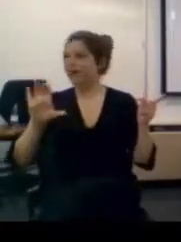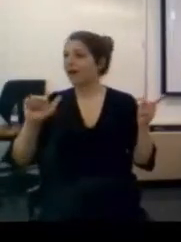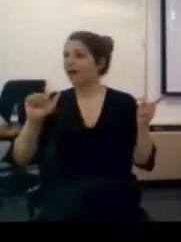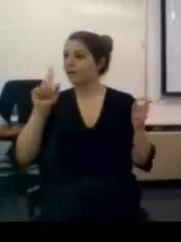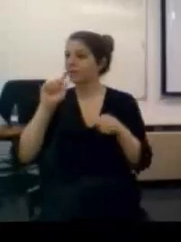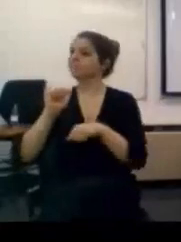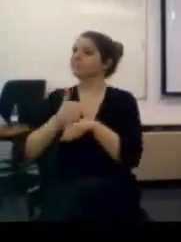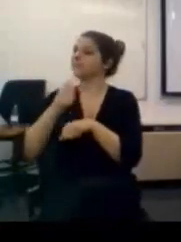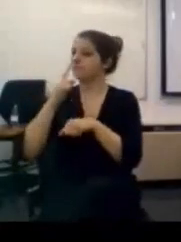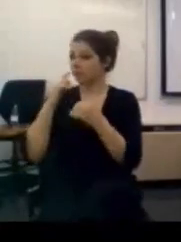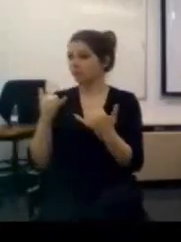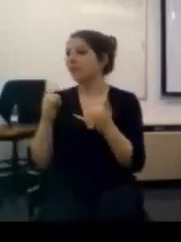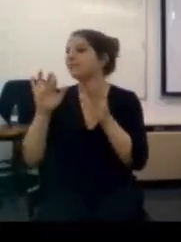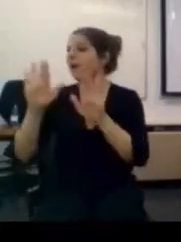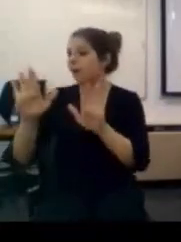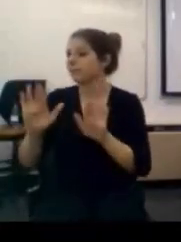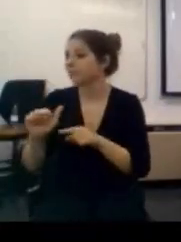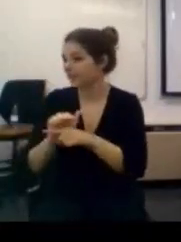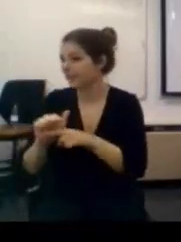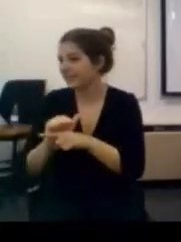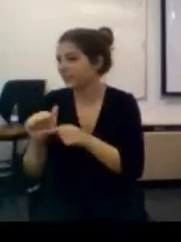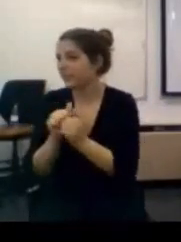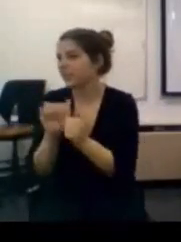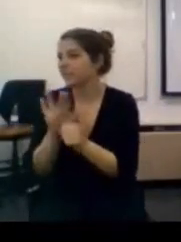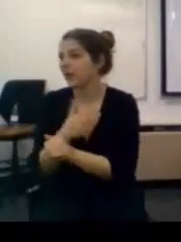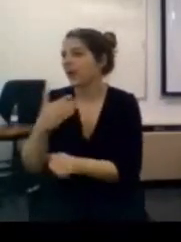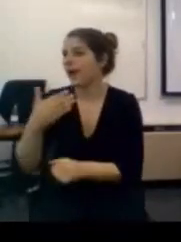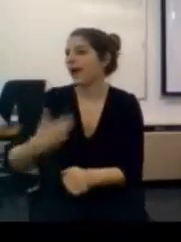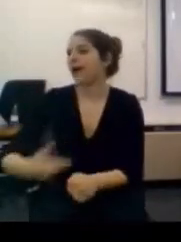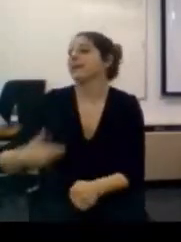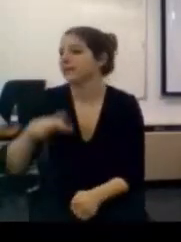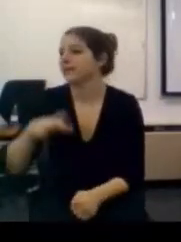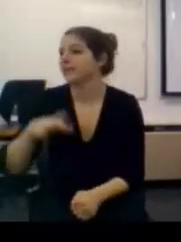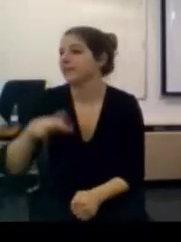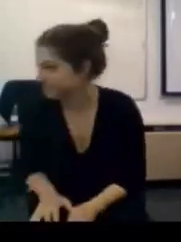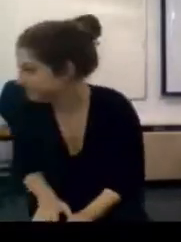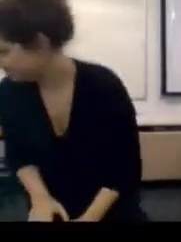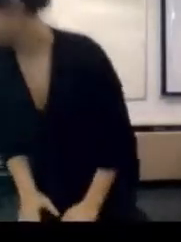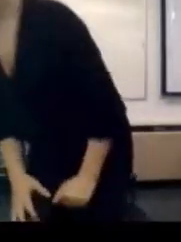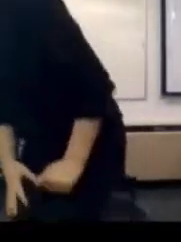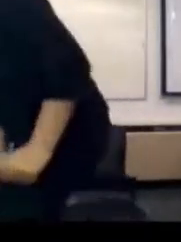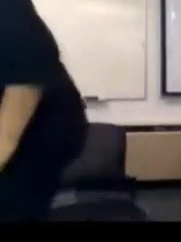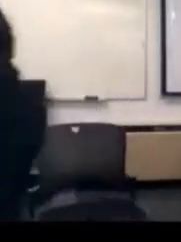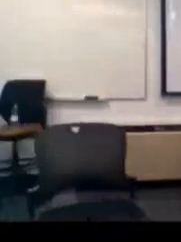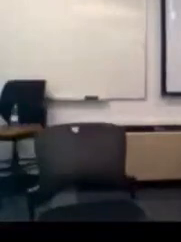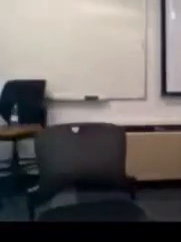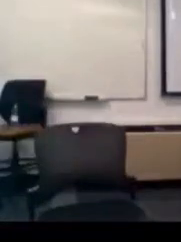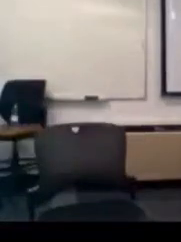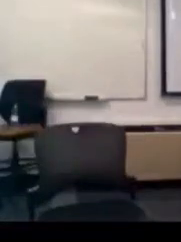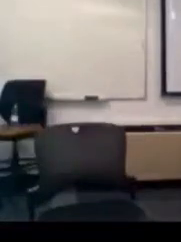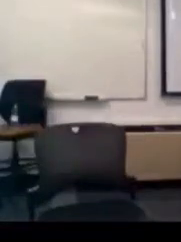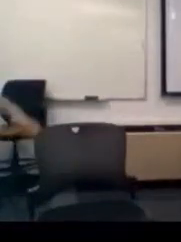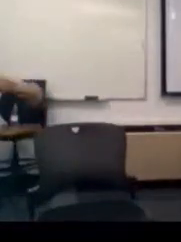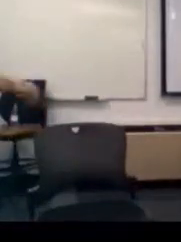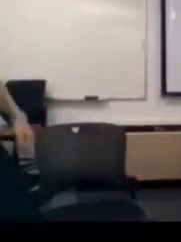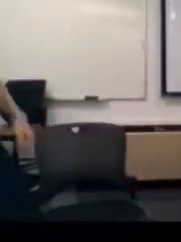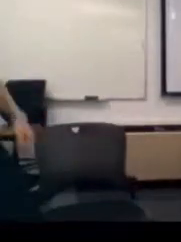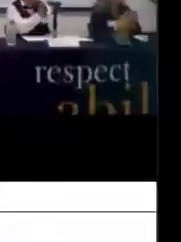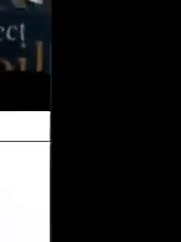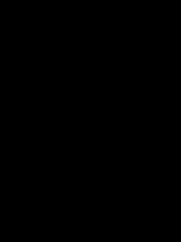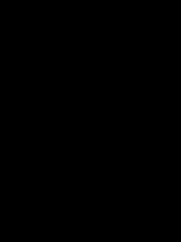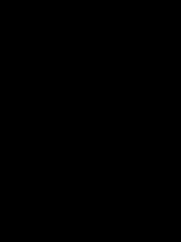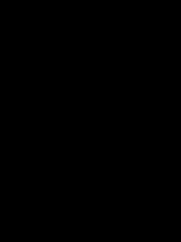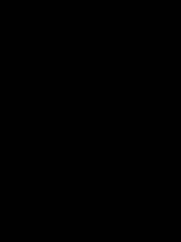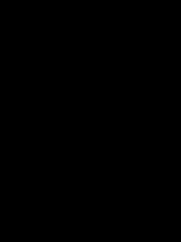guitarist, Rebecca Moeller, will set the tone for today's awesome training with a song, I Am Woman. Let's give Amanda and Rebecca